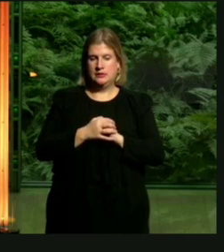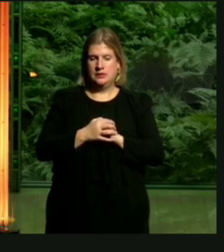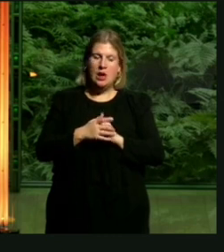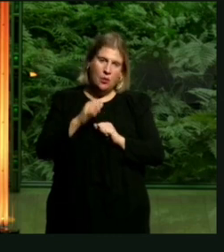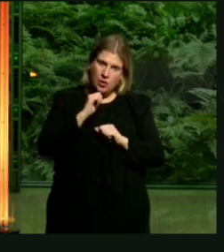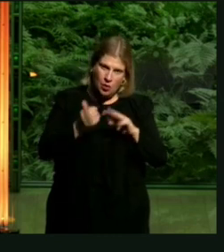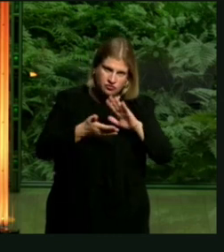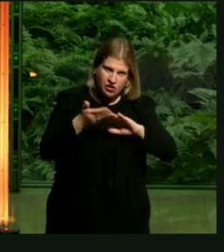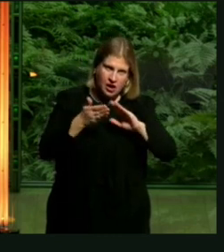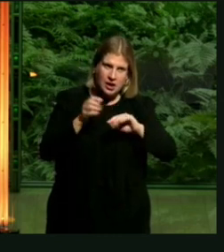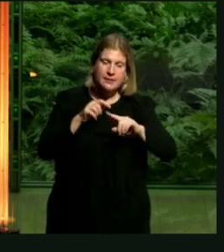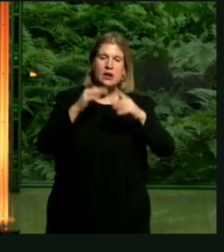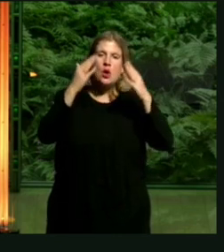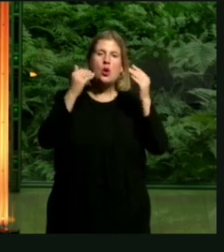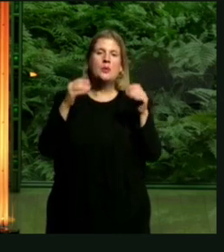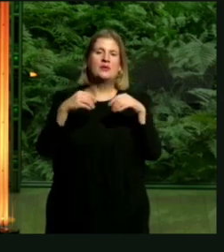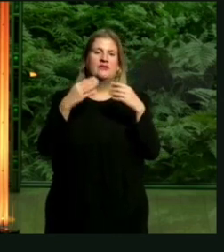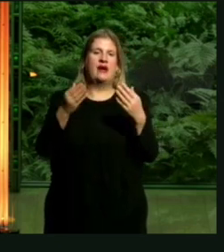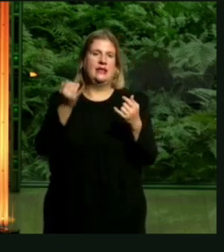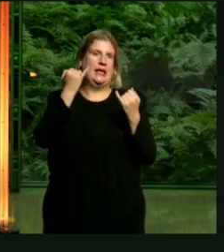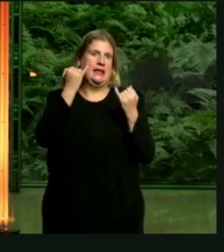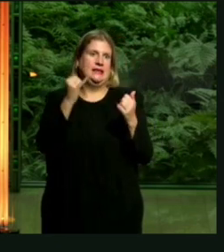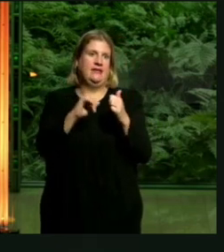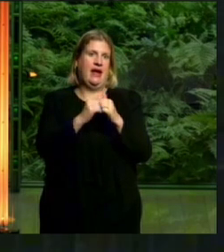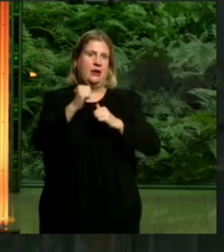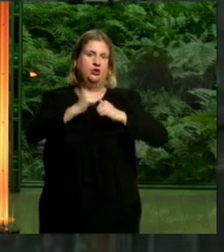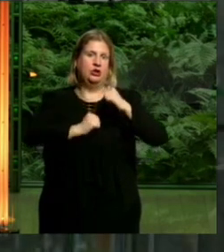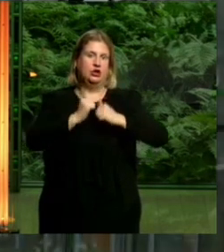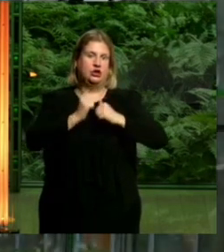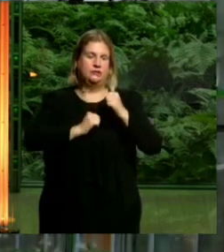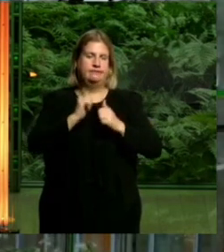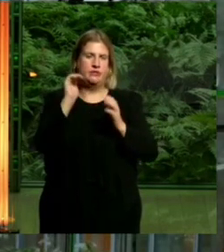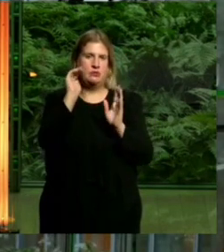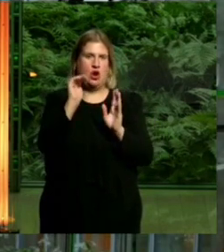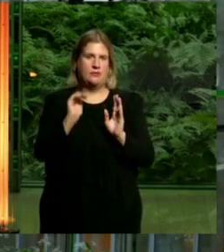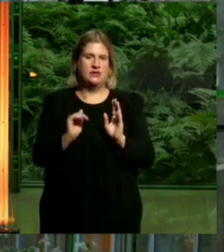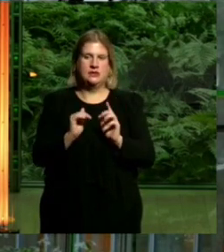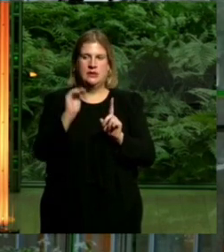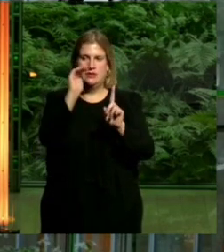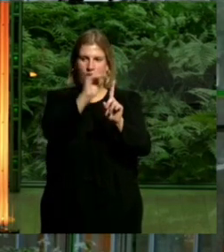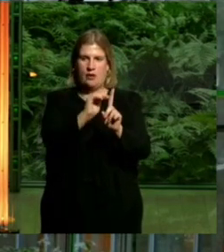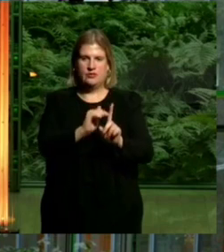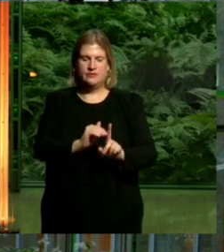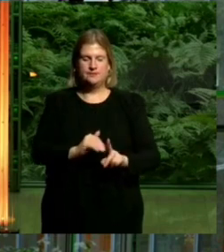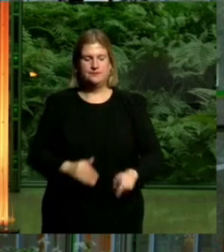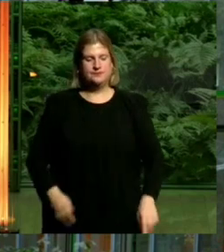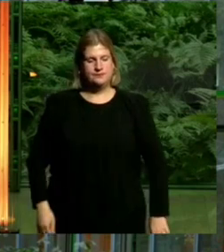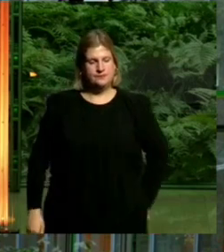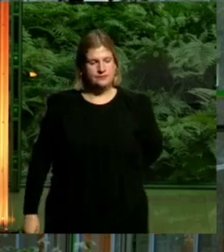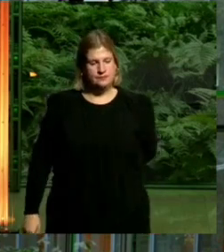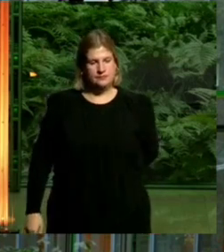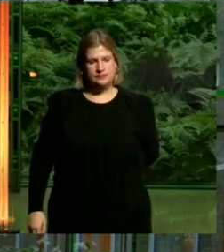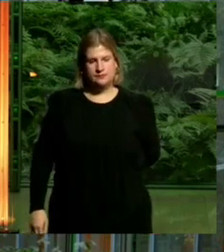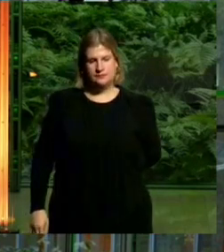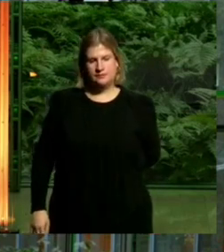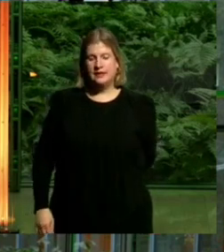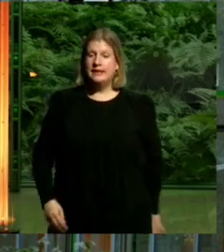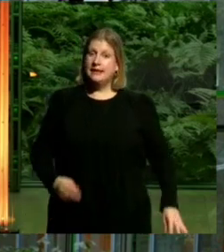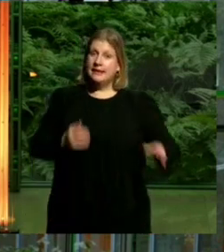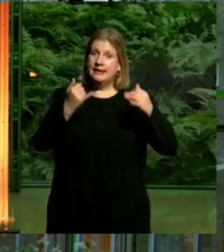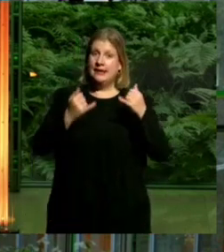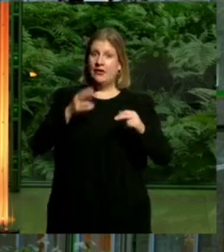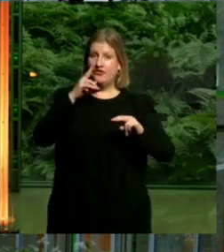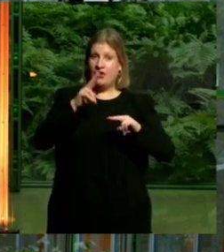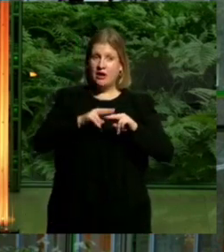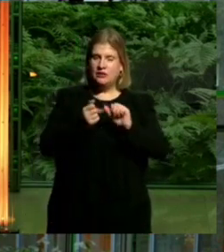not going to run this, but hopefully this gives you some idea of how to structure. All right, now comes the fun part,